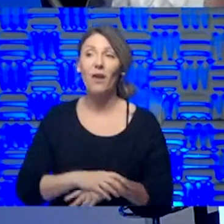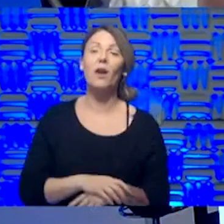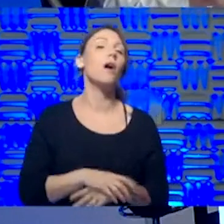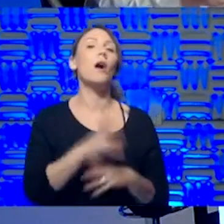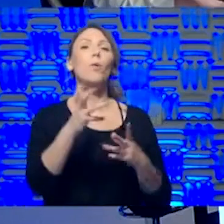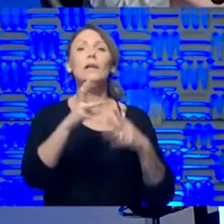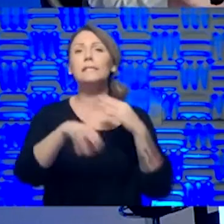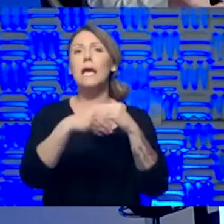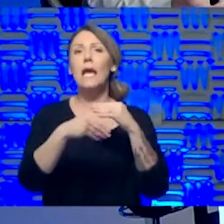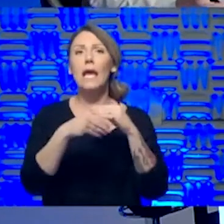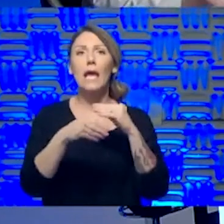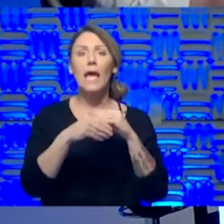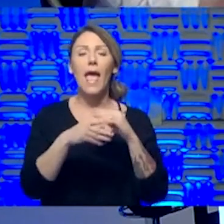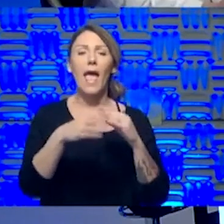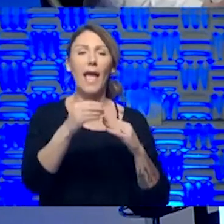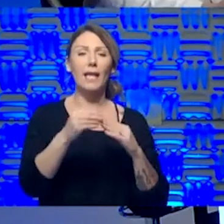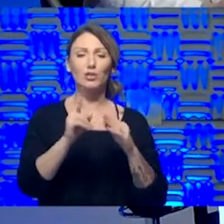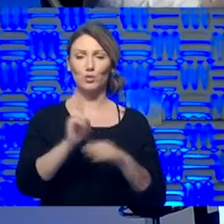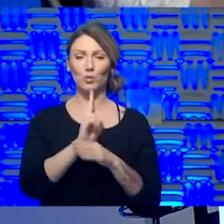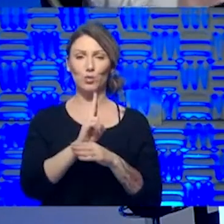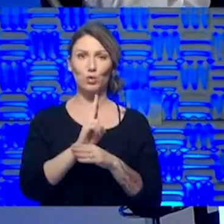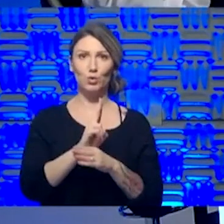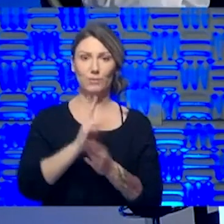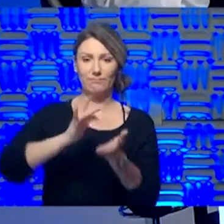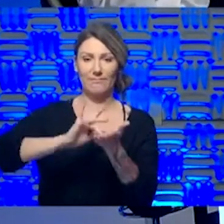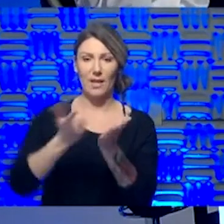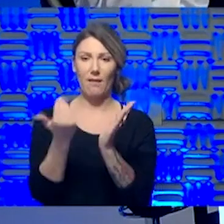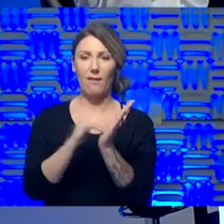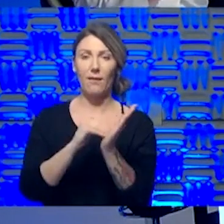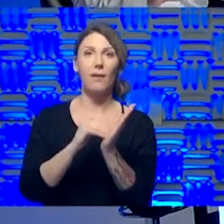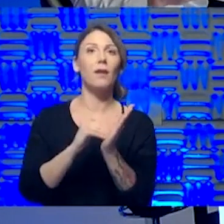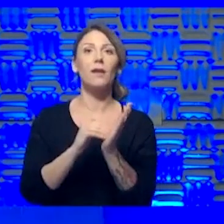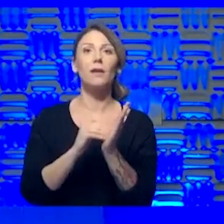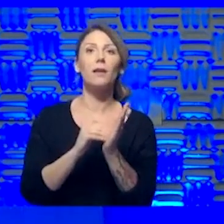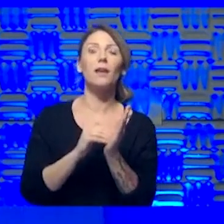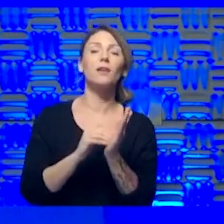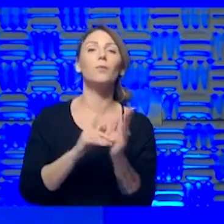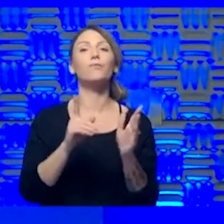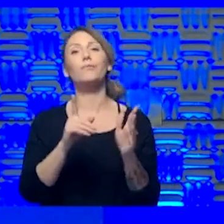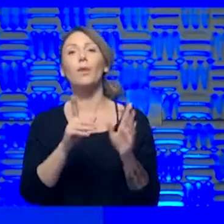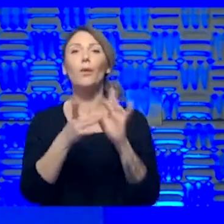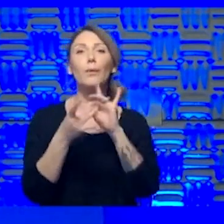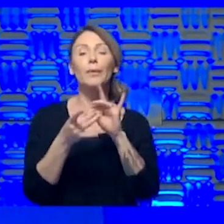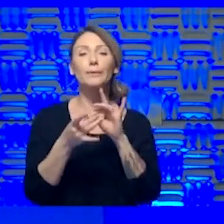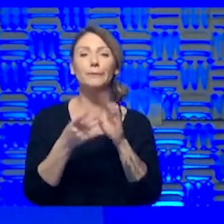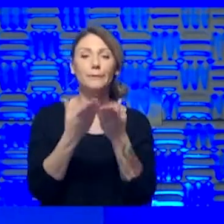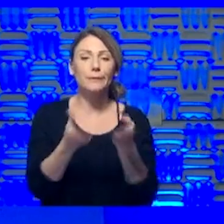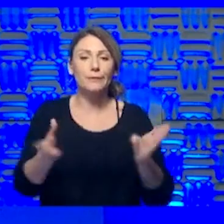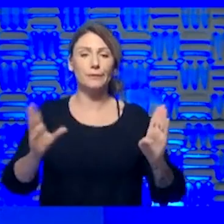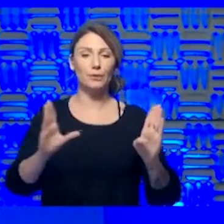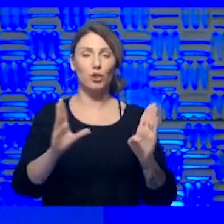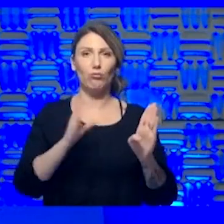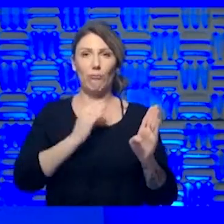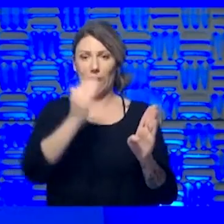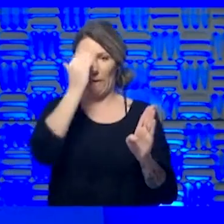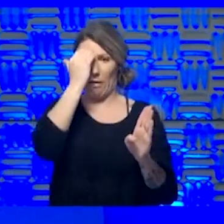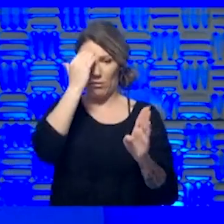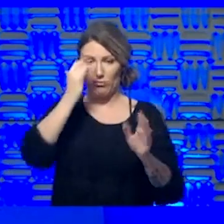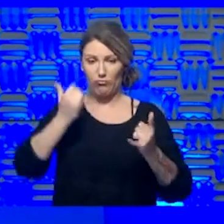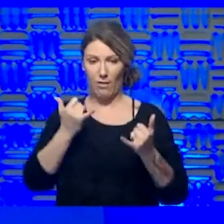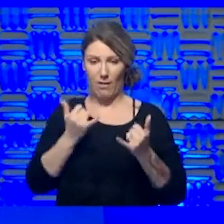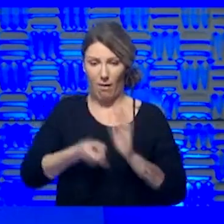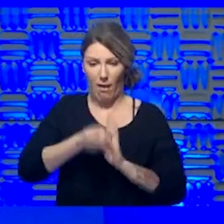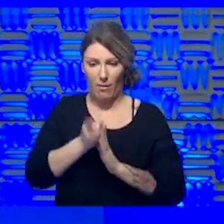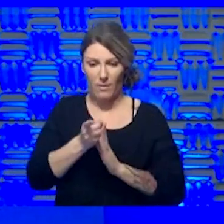as we were talking about repurposing drugs, you know, as far as the general virology that we know about at this point, we think